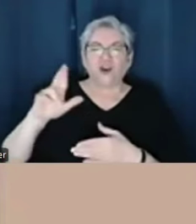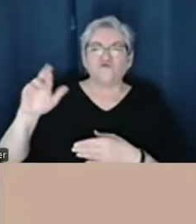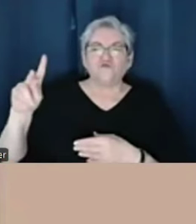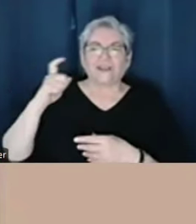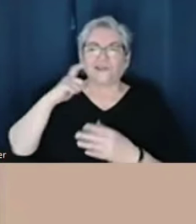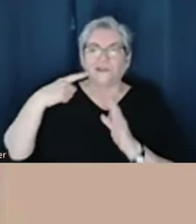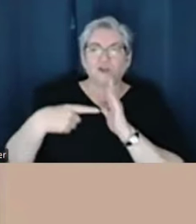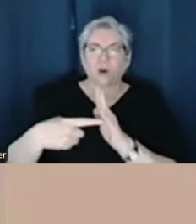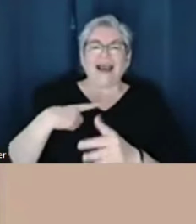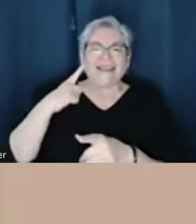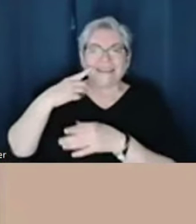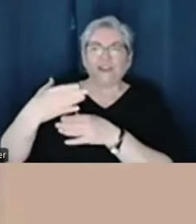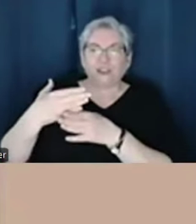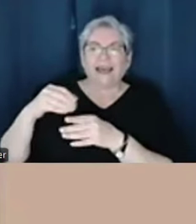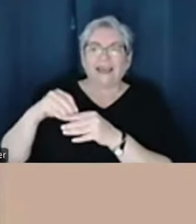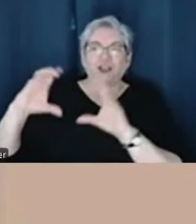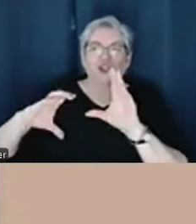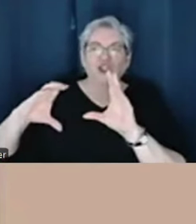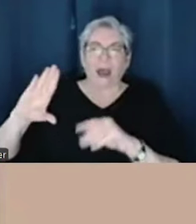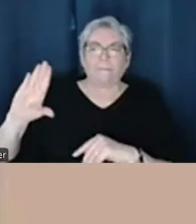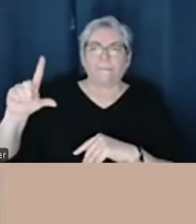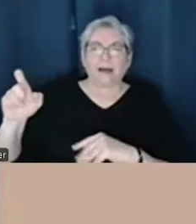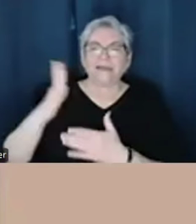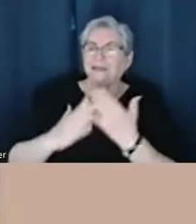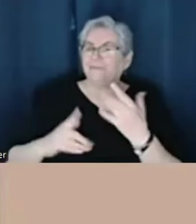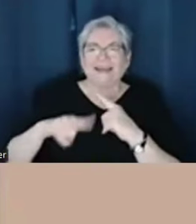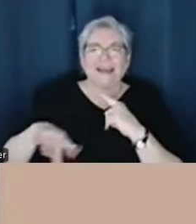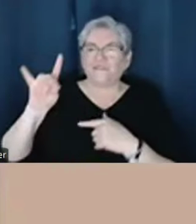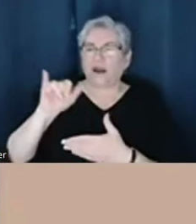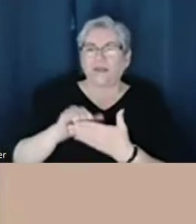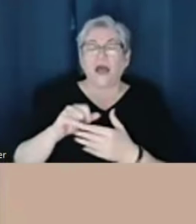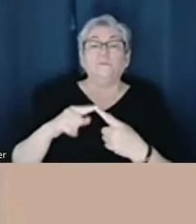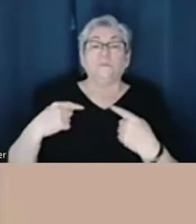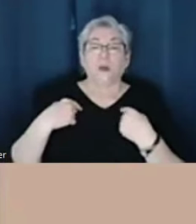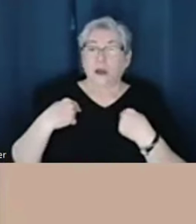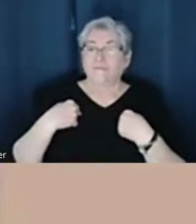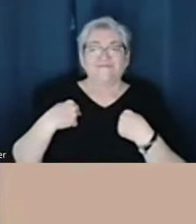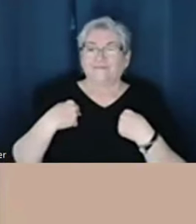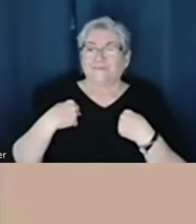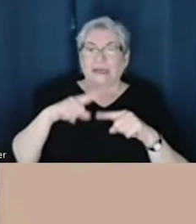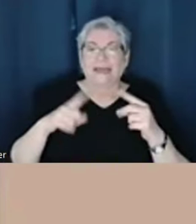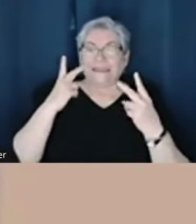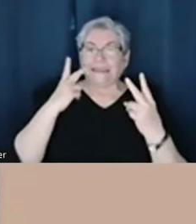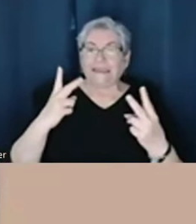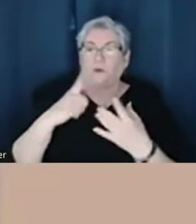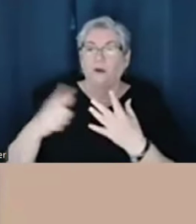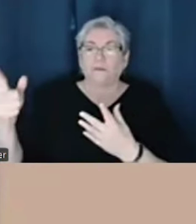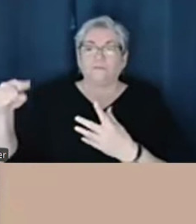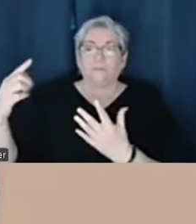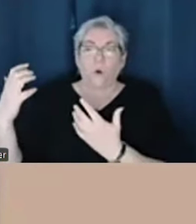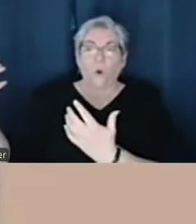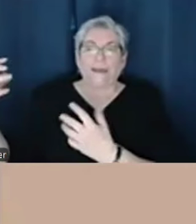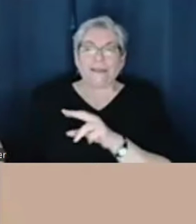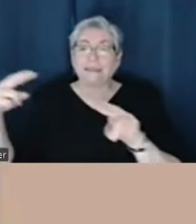in the chat box, but people are having trouble finding it, and I'm not able to see what the audience sees because I have